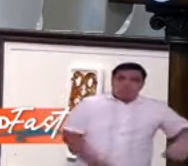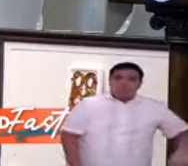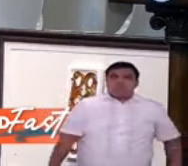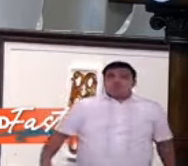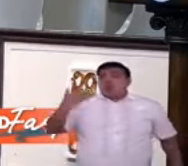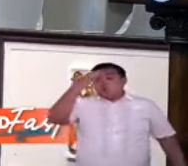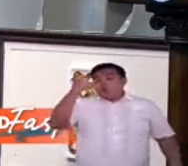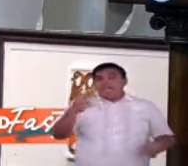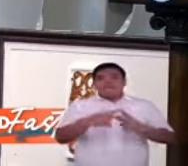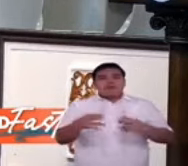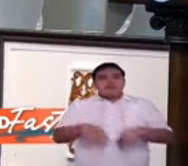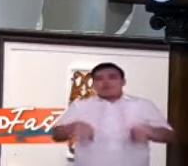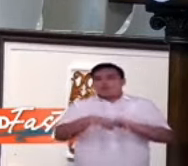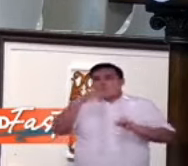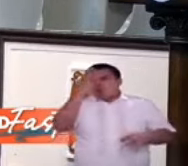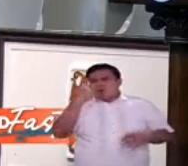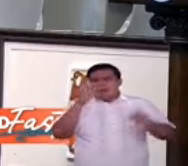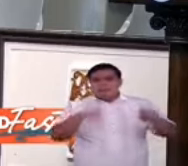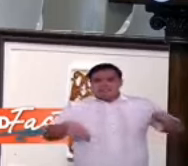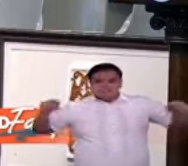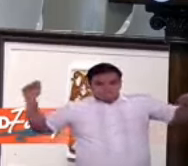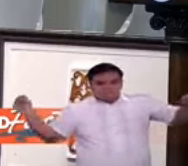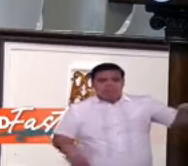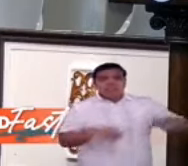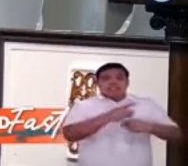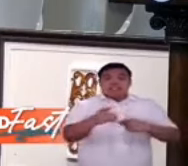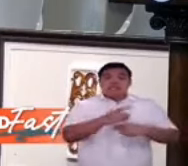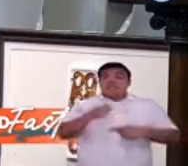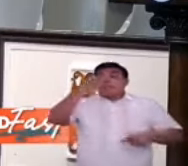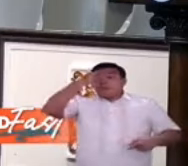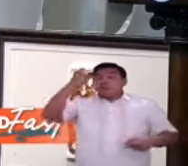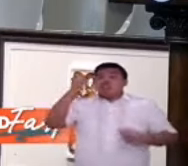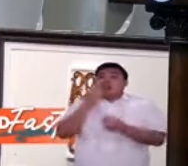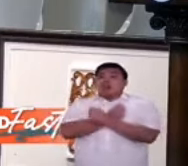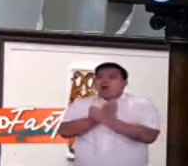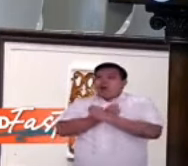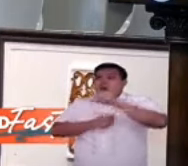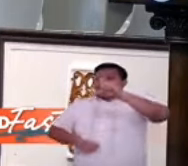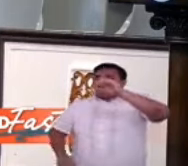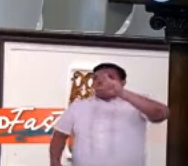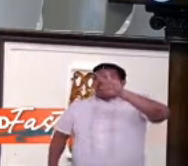Four reasons very quickly why you discipline your child. Because you love them.